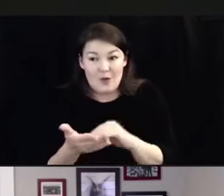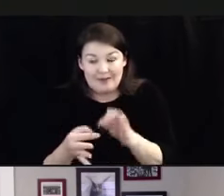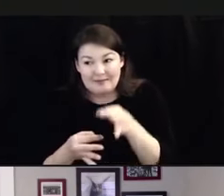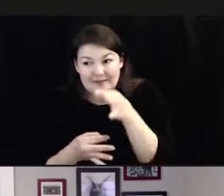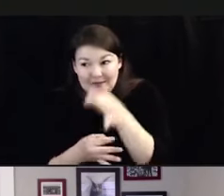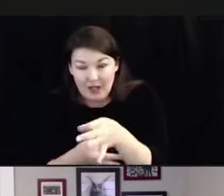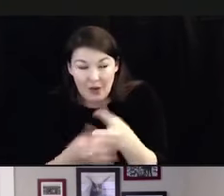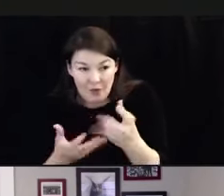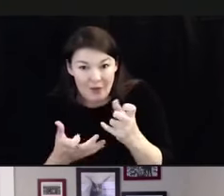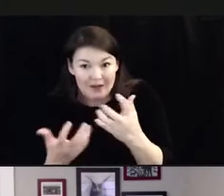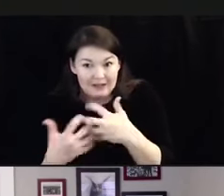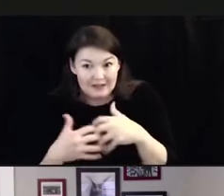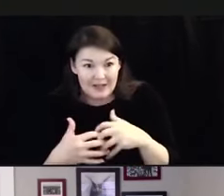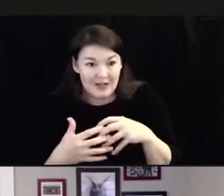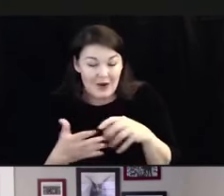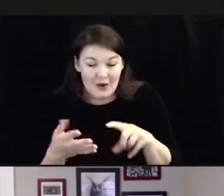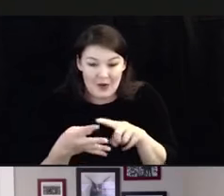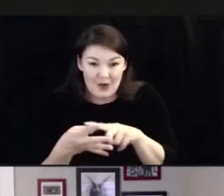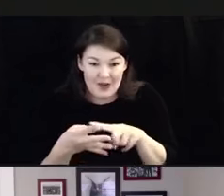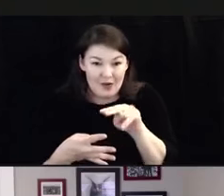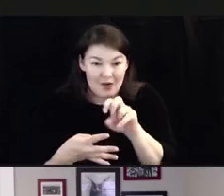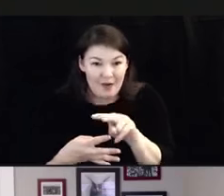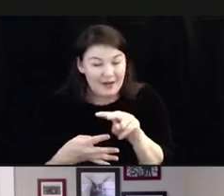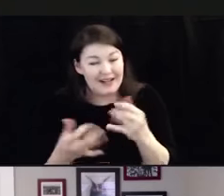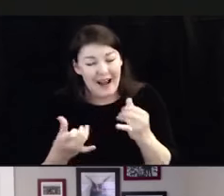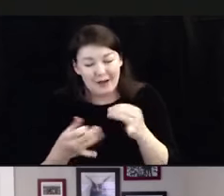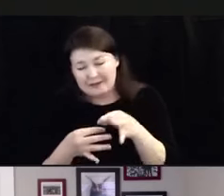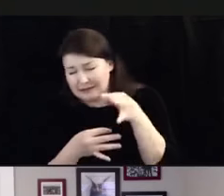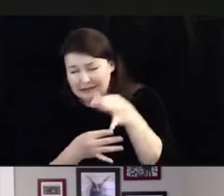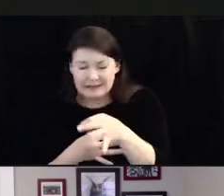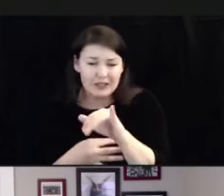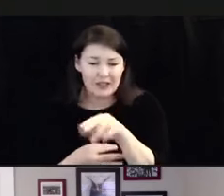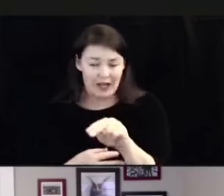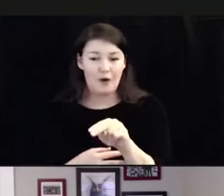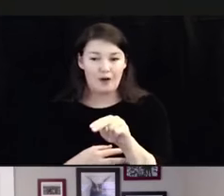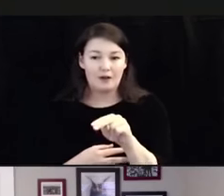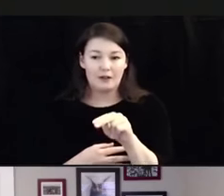in early November. Now we can't fit you into early January. So a lot of those,